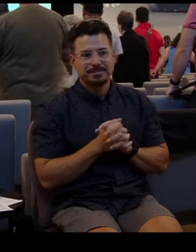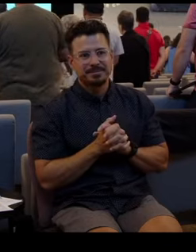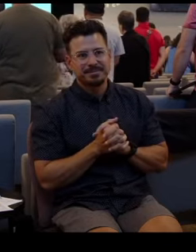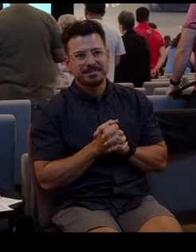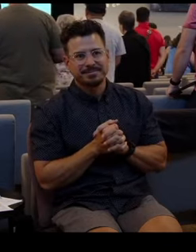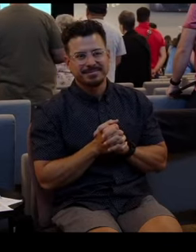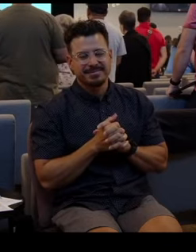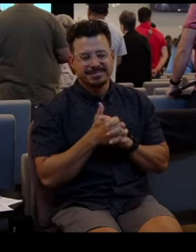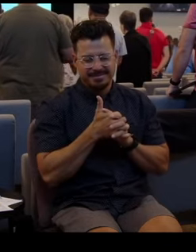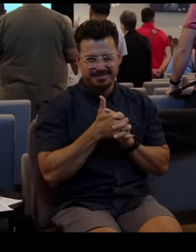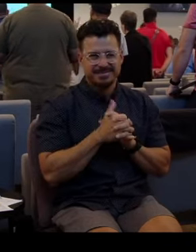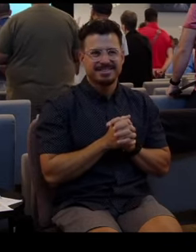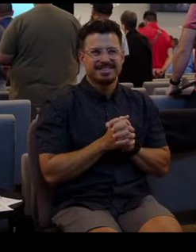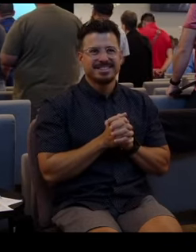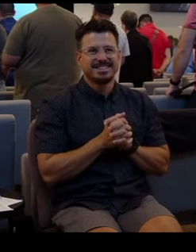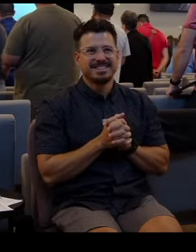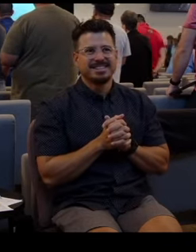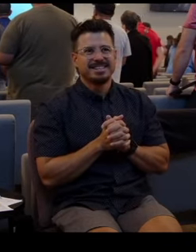Hallelujah.